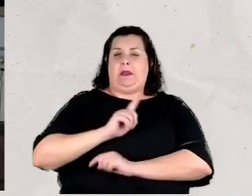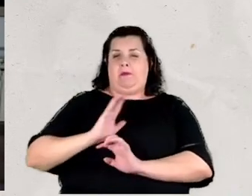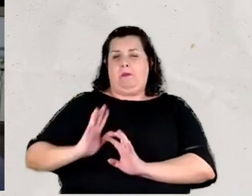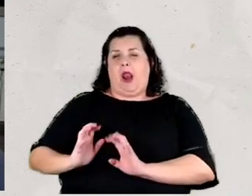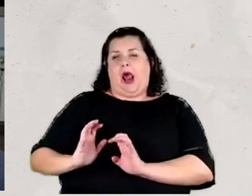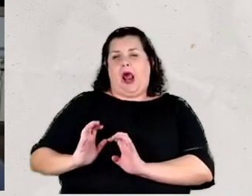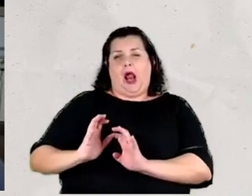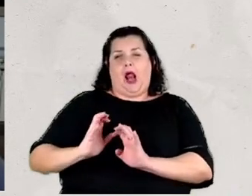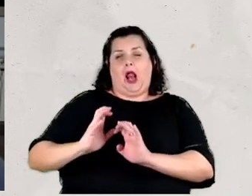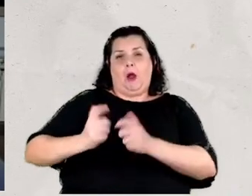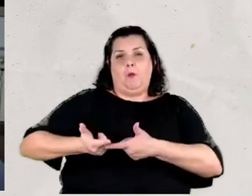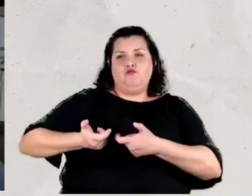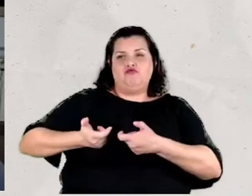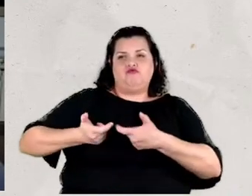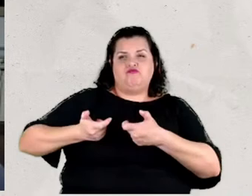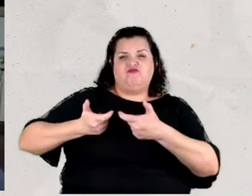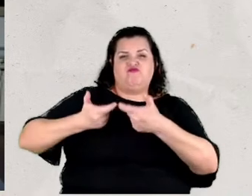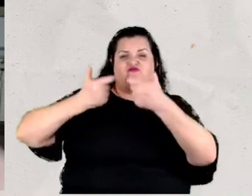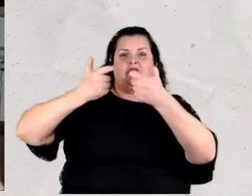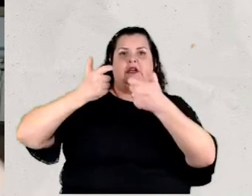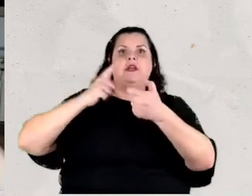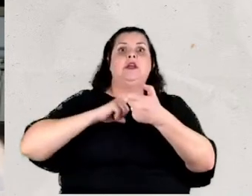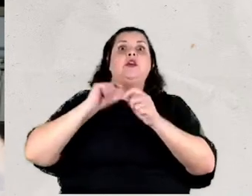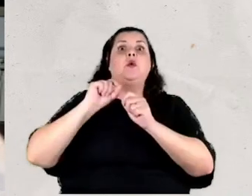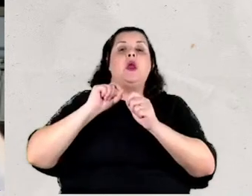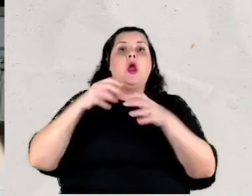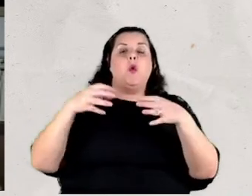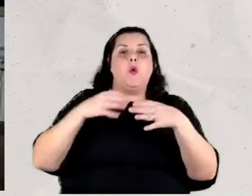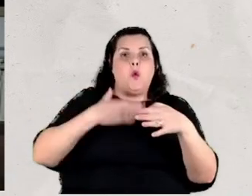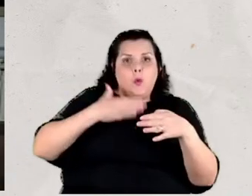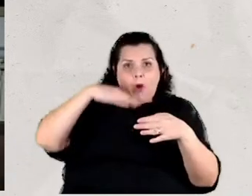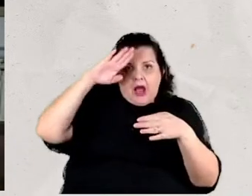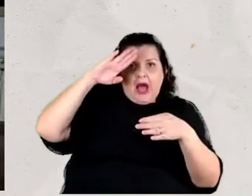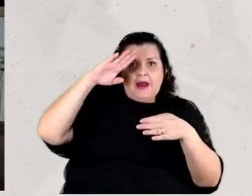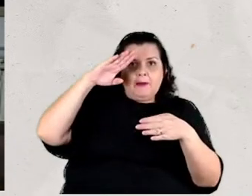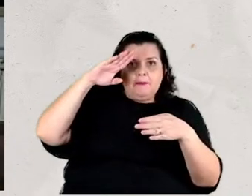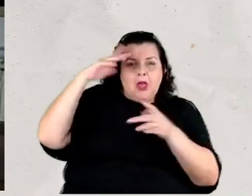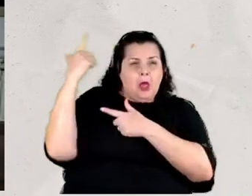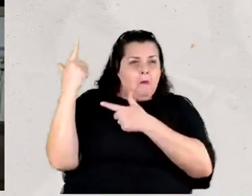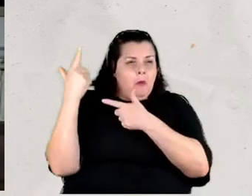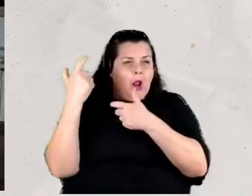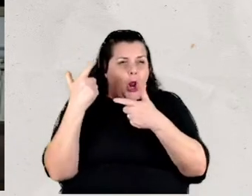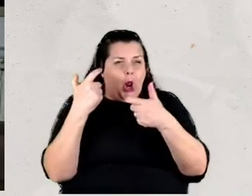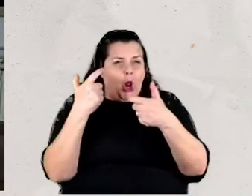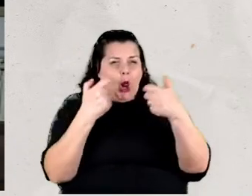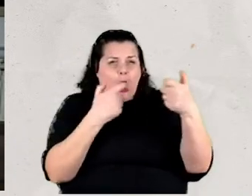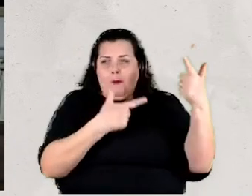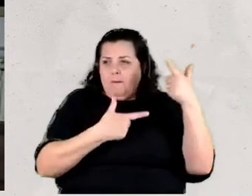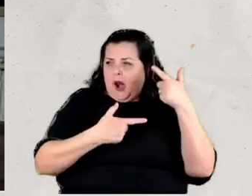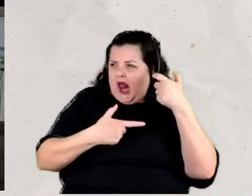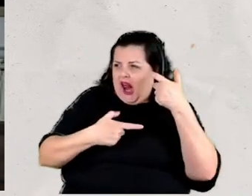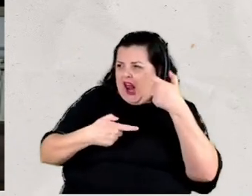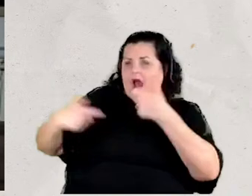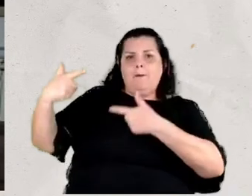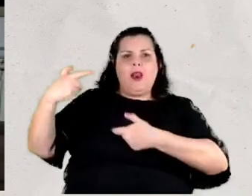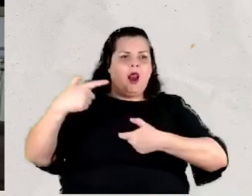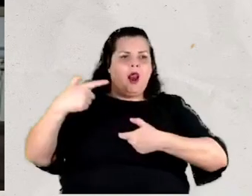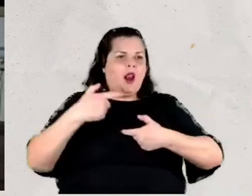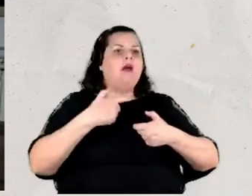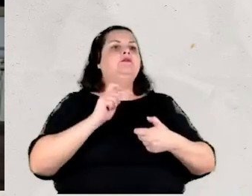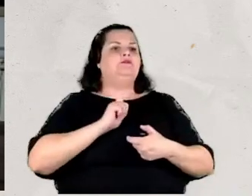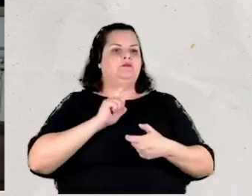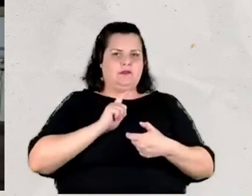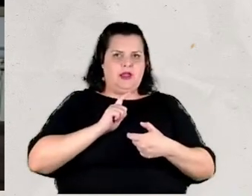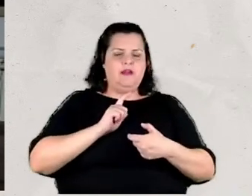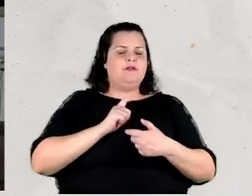Jewish mobs began attacking their Arab neighbors. And this was the worst violence that we've had between Arab